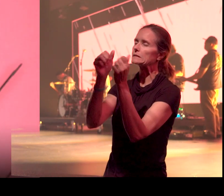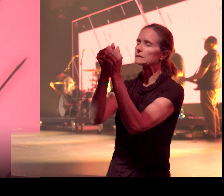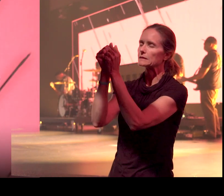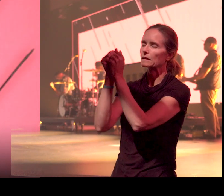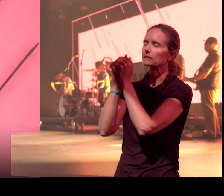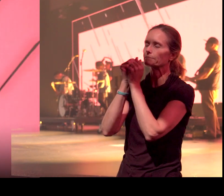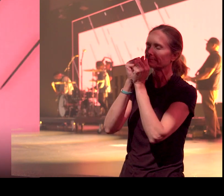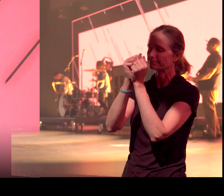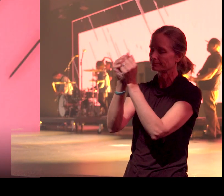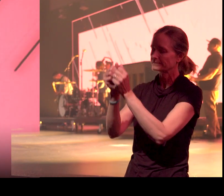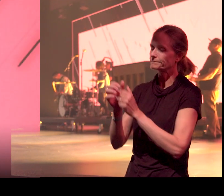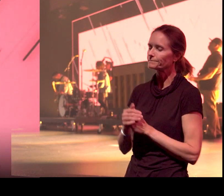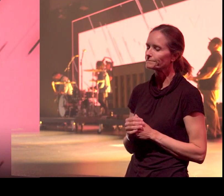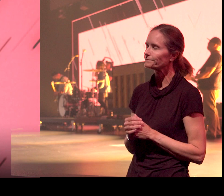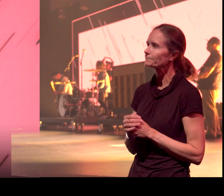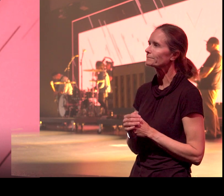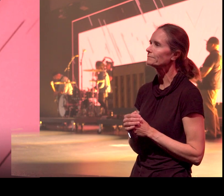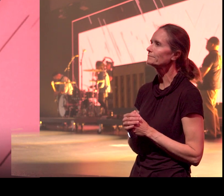sing it together.